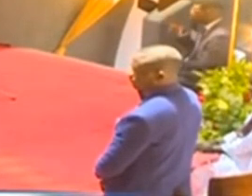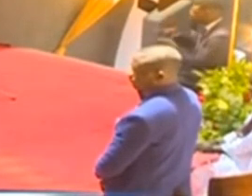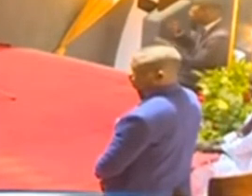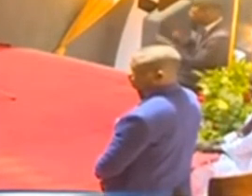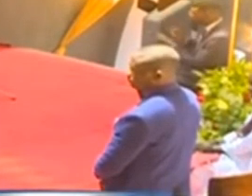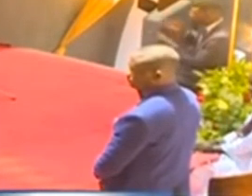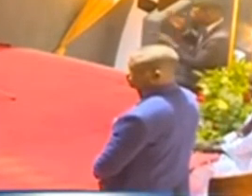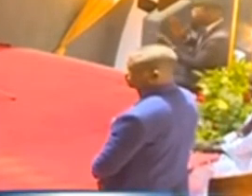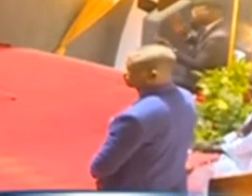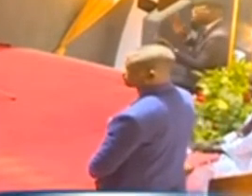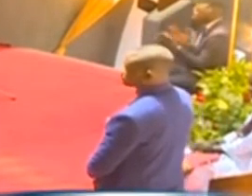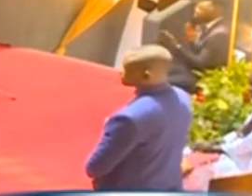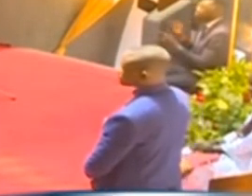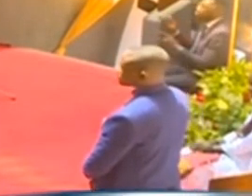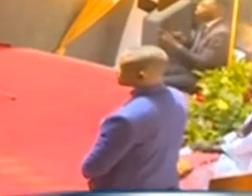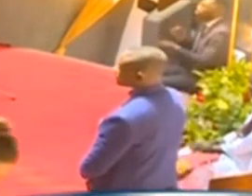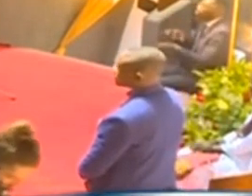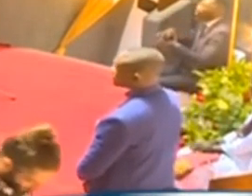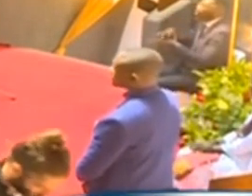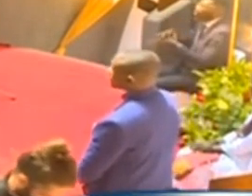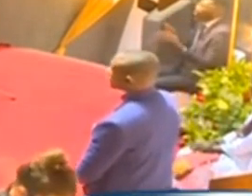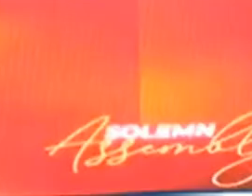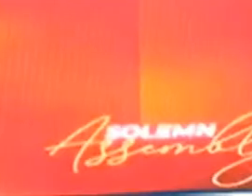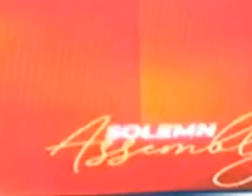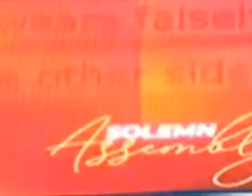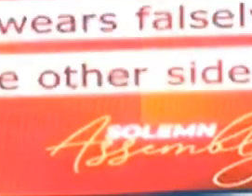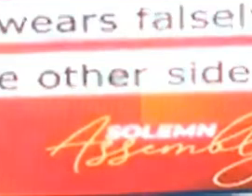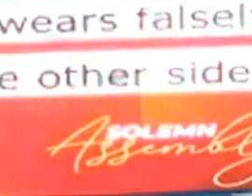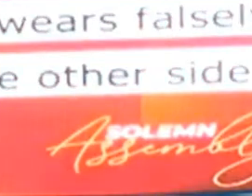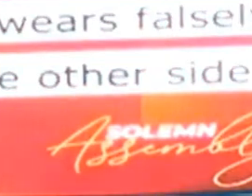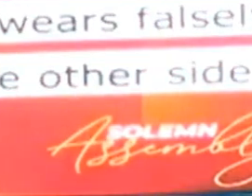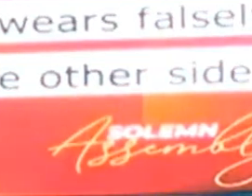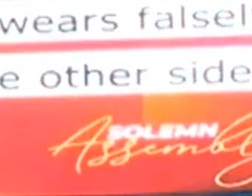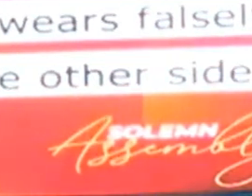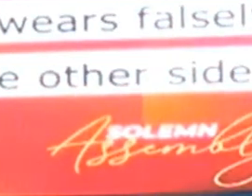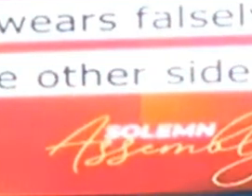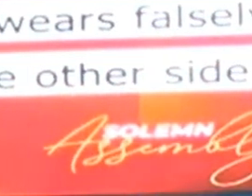expels you from the earth, where do you go to?